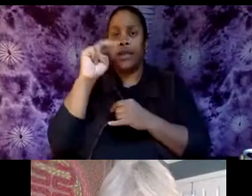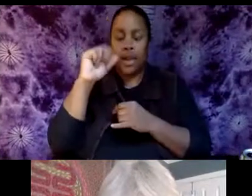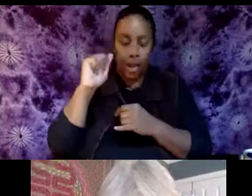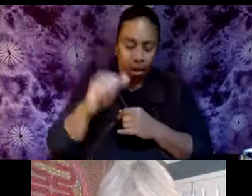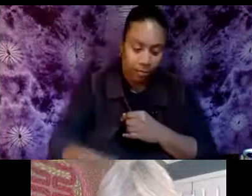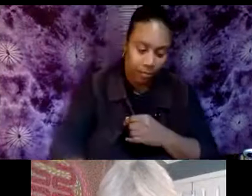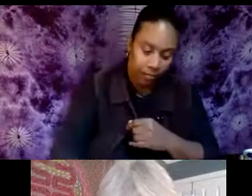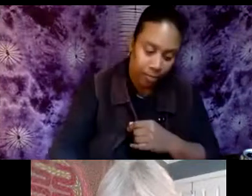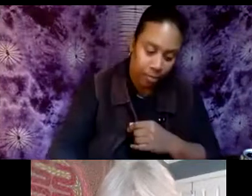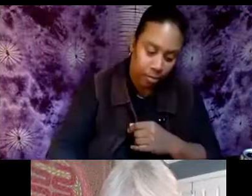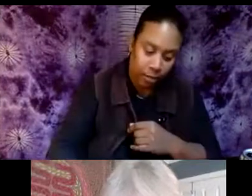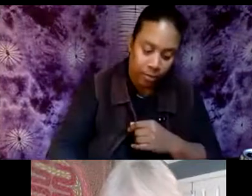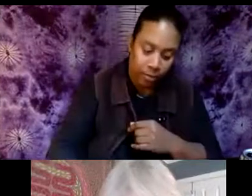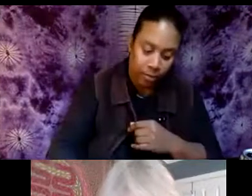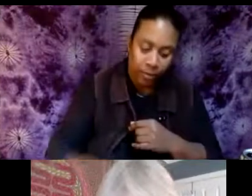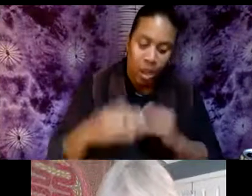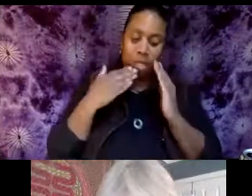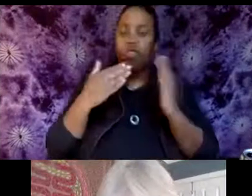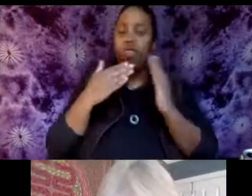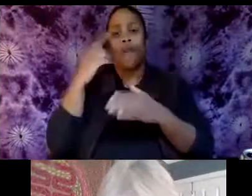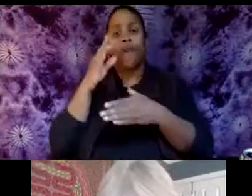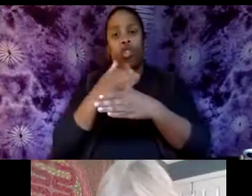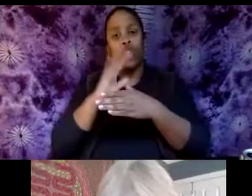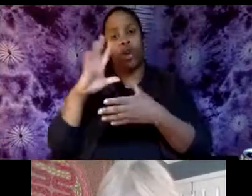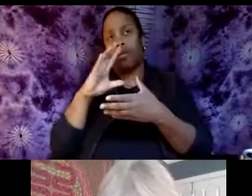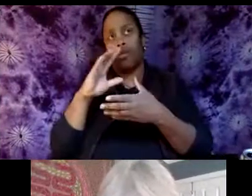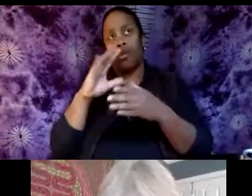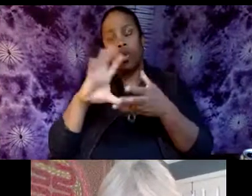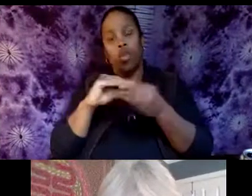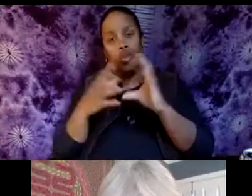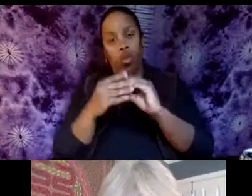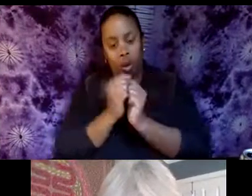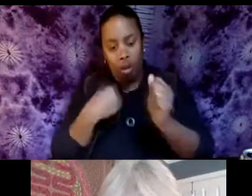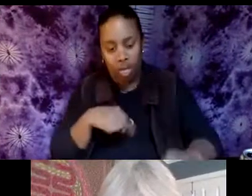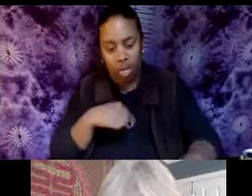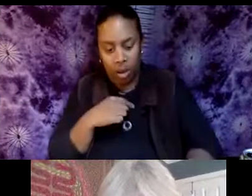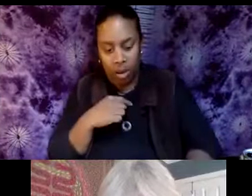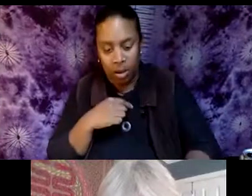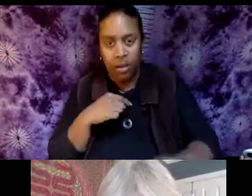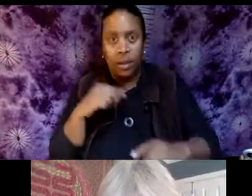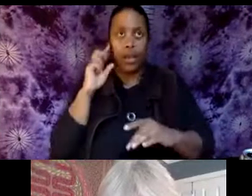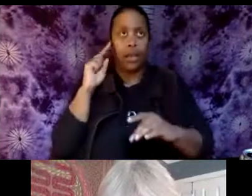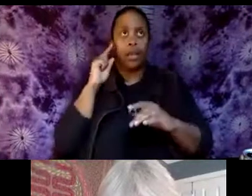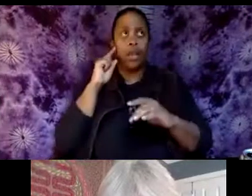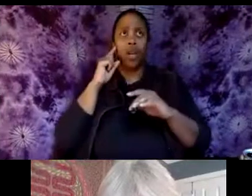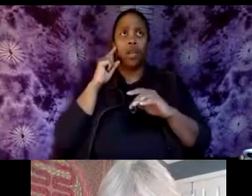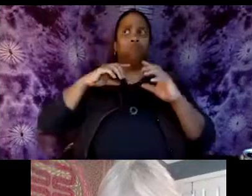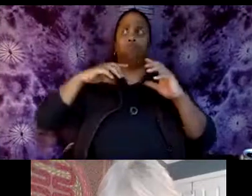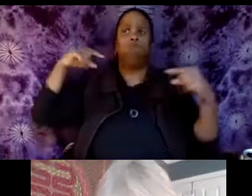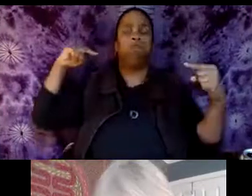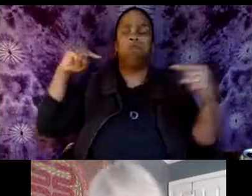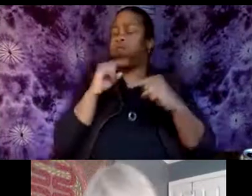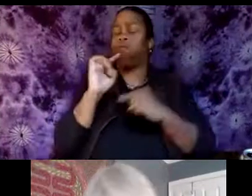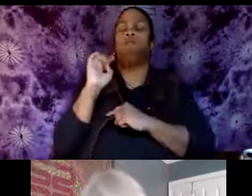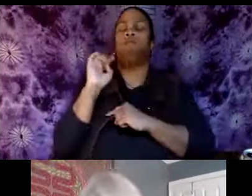Yes, Carrie, thank you so much for sharing your story with us. It sounds just enormously painful, but also you